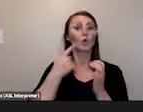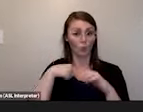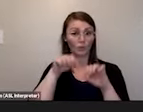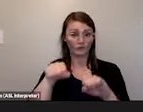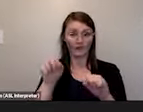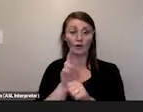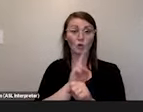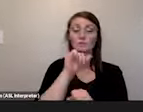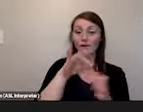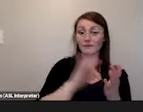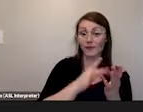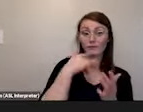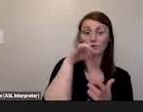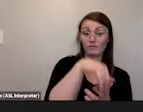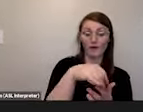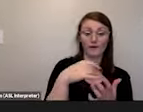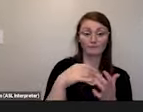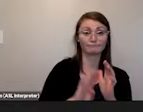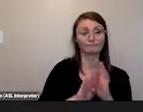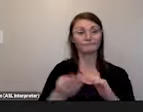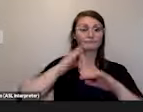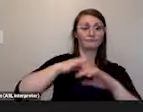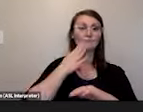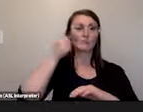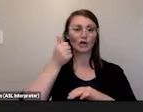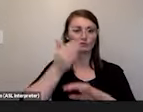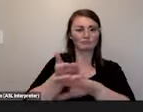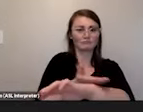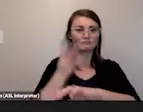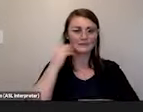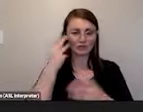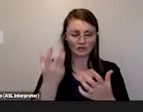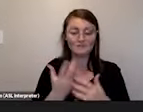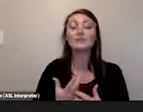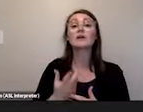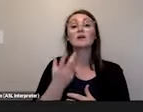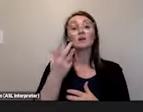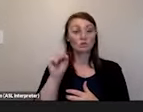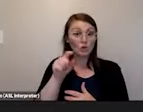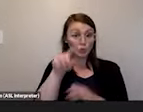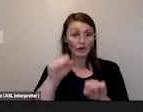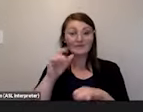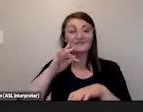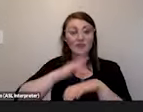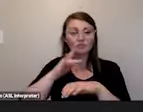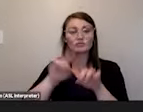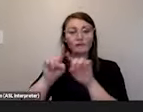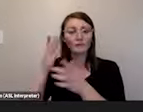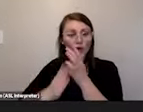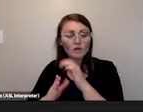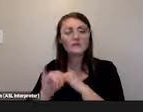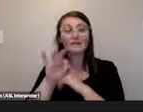interactive tablet. So you put this overlay sheet on the tablet, and then you could touch different parts of it. And say you have a graphic of a